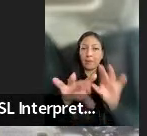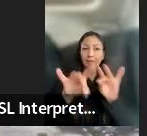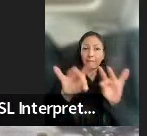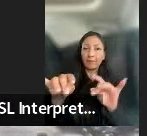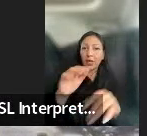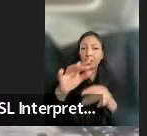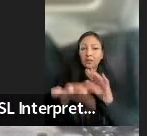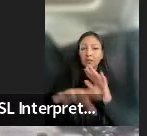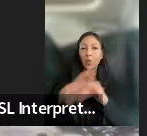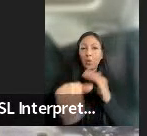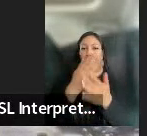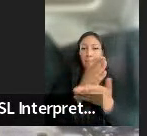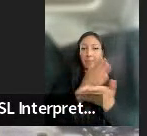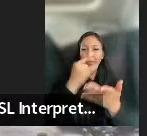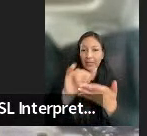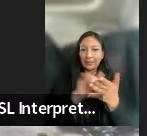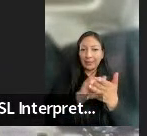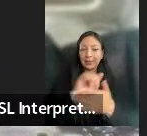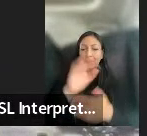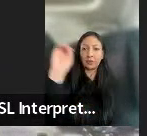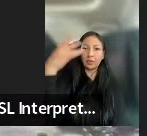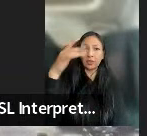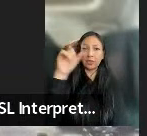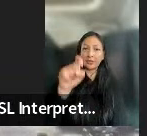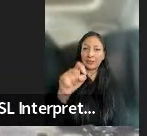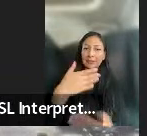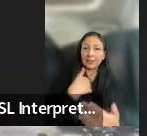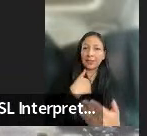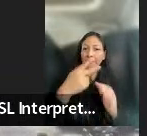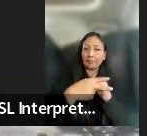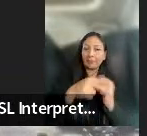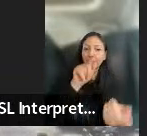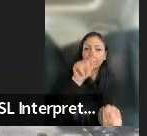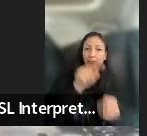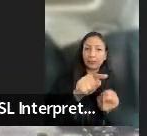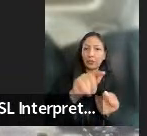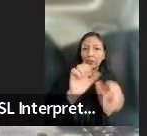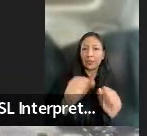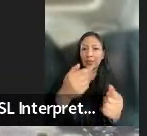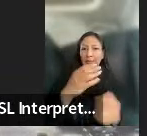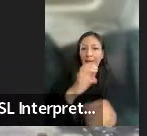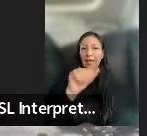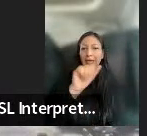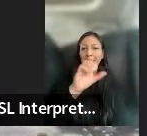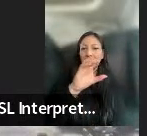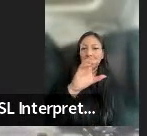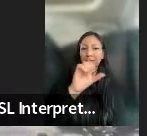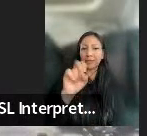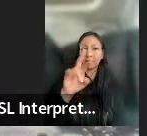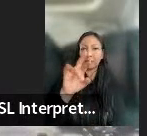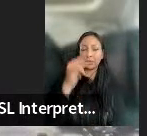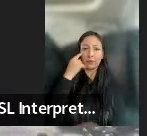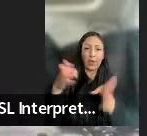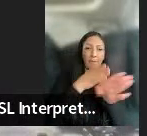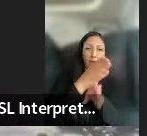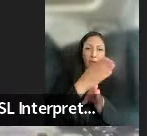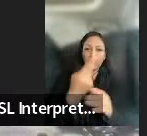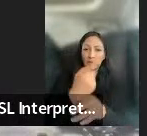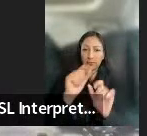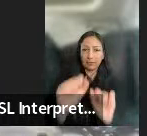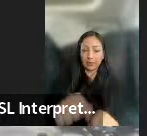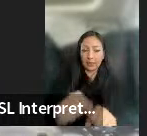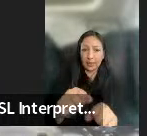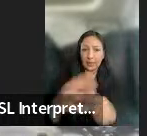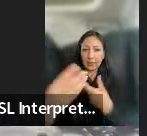cities, solar needs to be kept small so that it can be considered accessory to the primary use, generally precluding